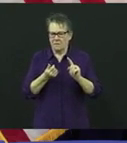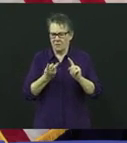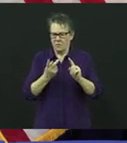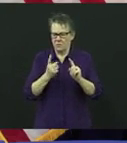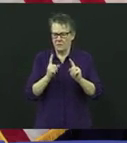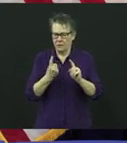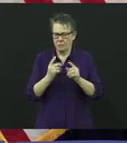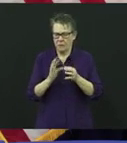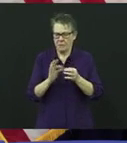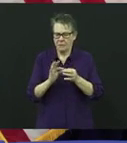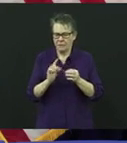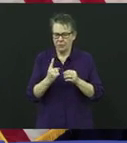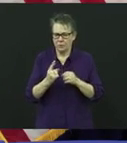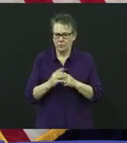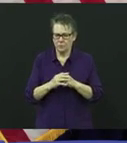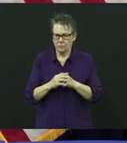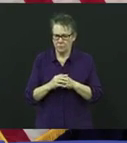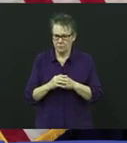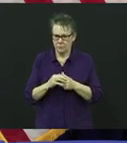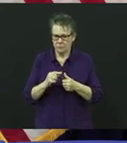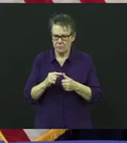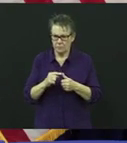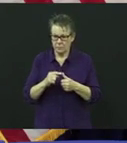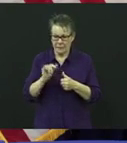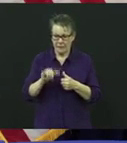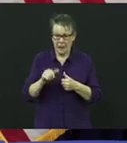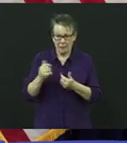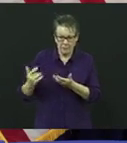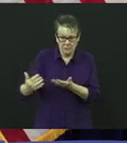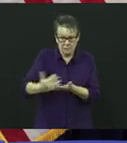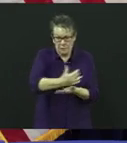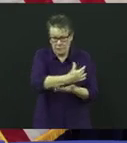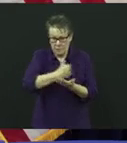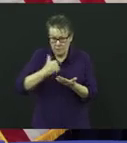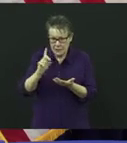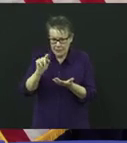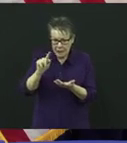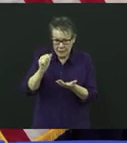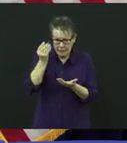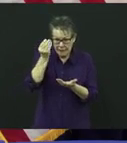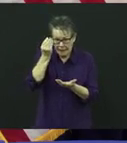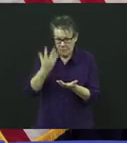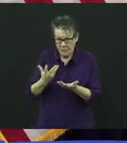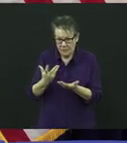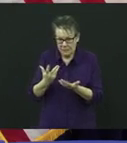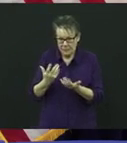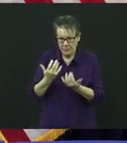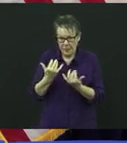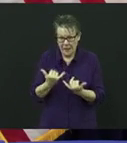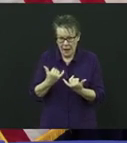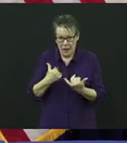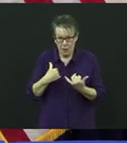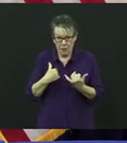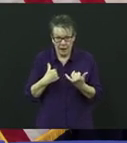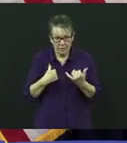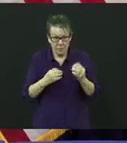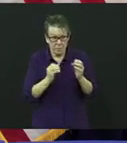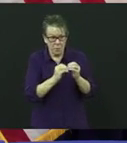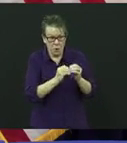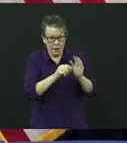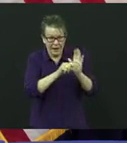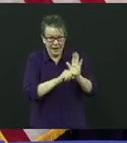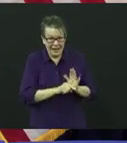data collection, I don't think we would have had the negatives 2 days ago that we have today. So it is beginning to make a difference, but I think